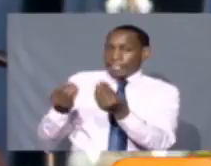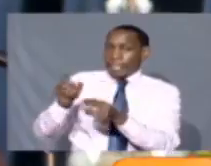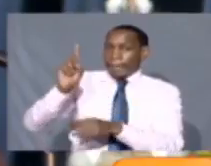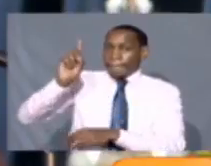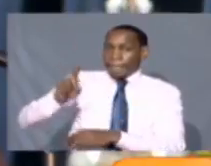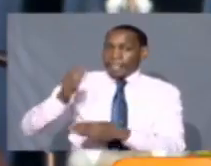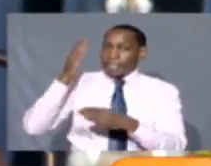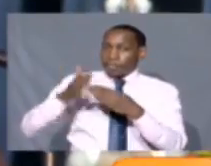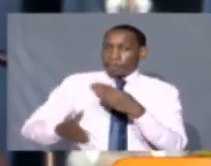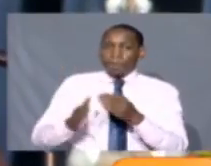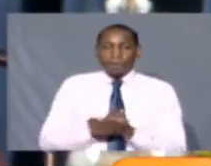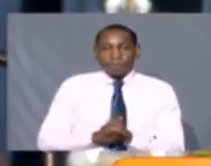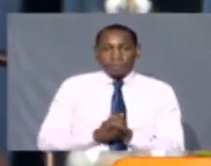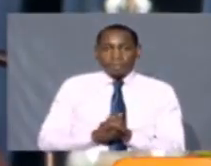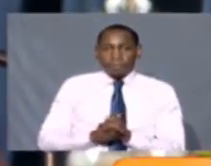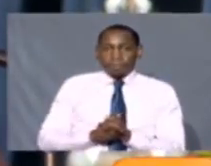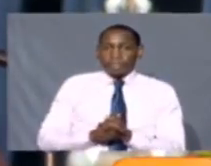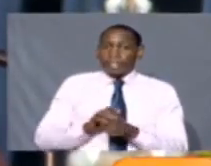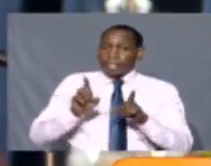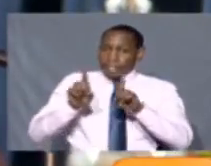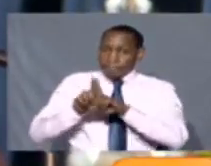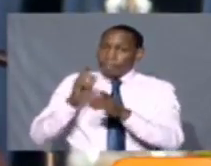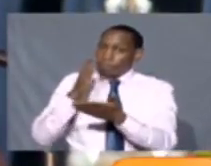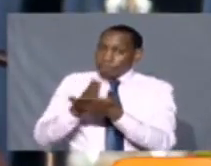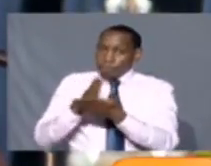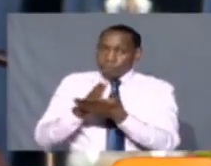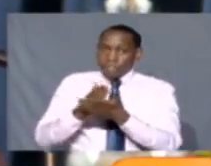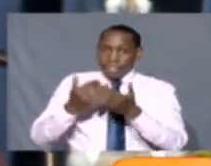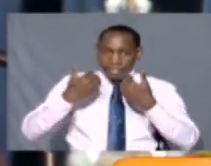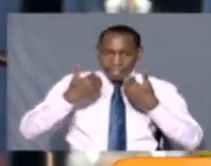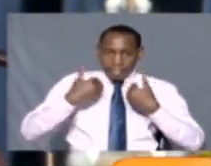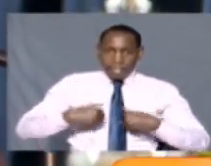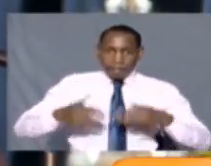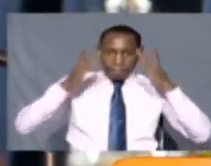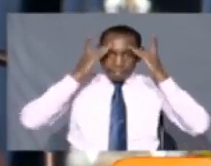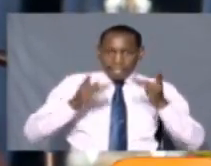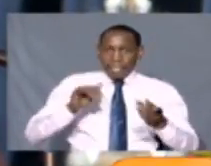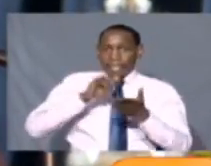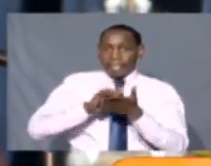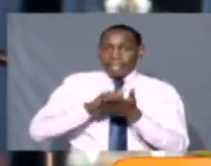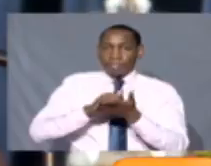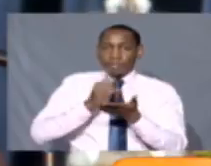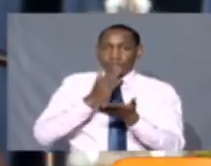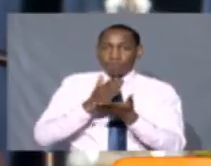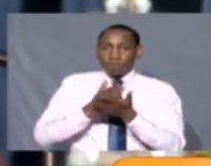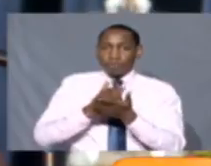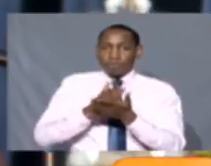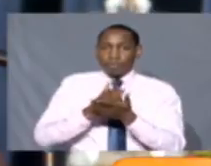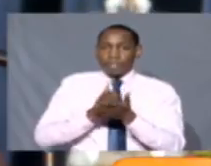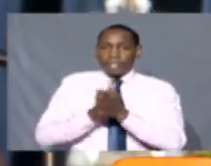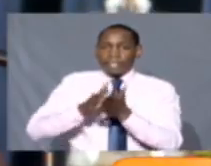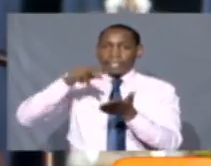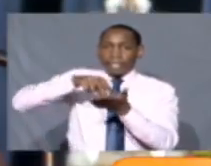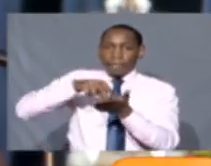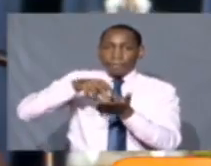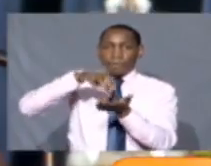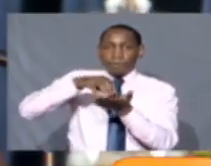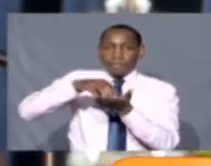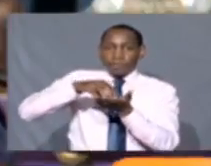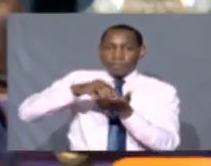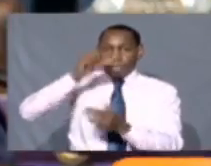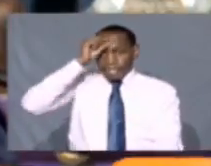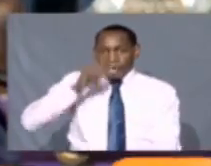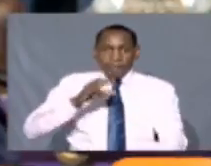come to an end. And guess what? I have also decided that I am going to run for the position of governor of